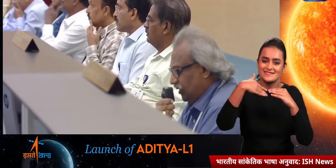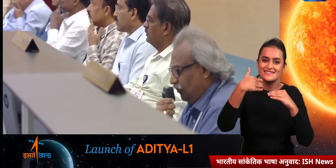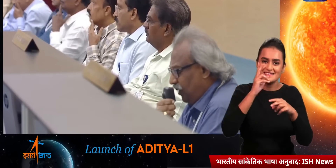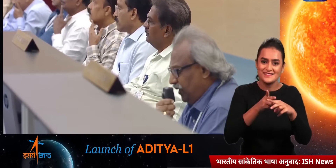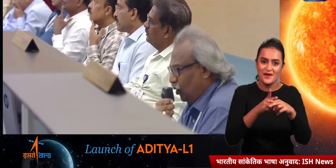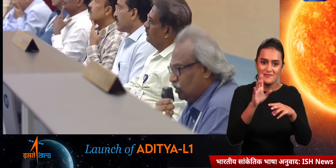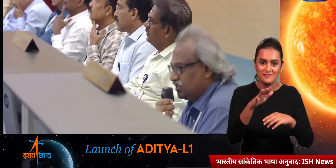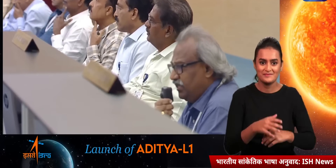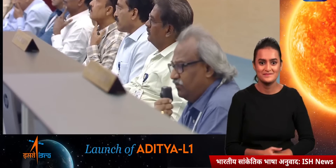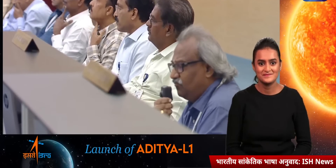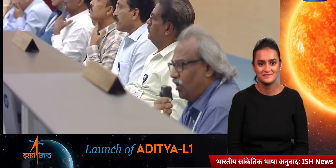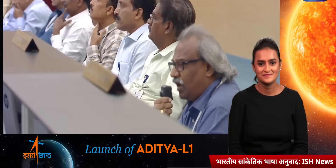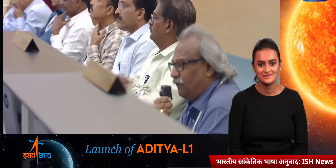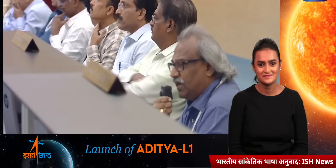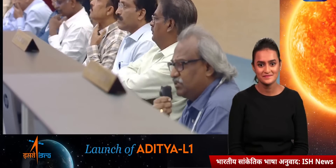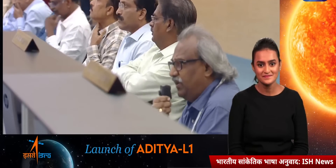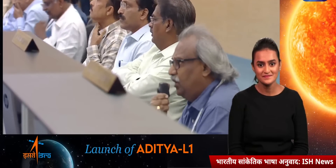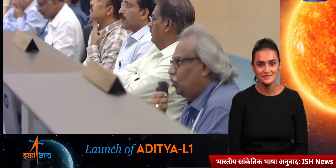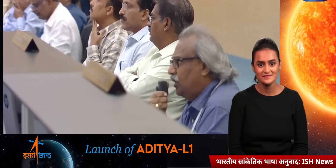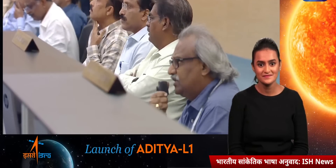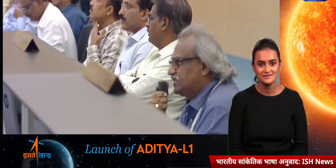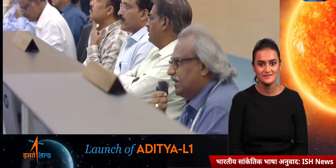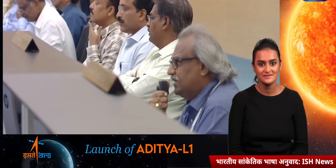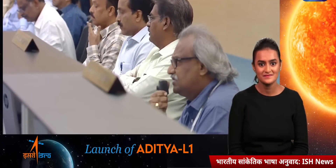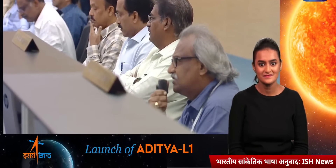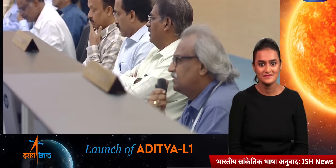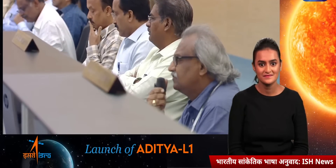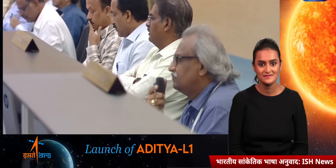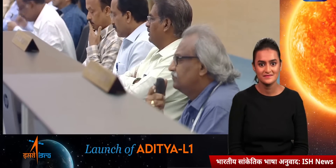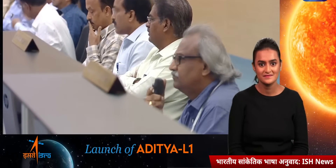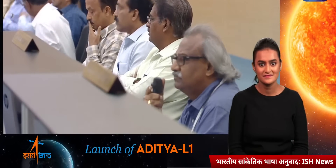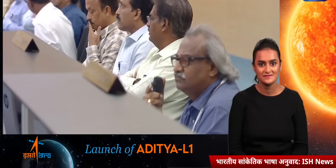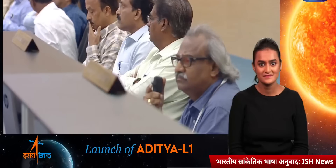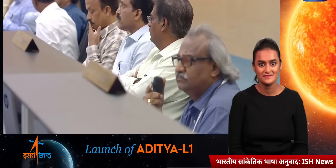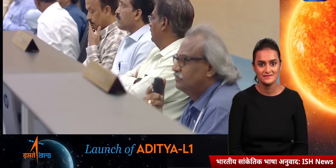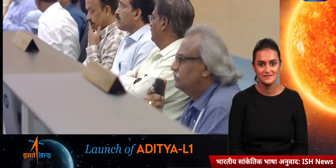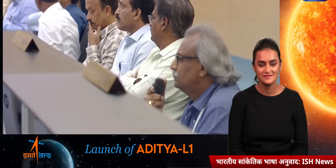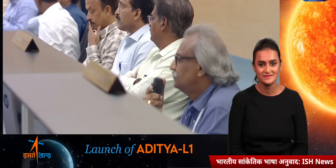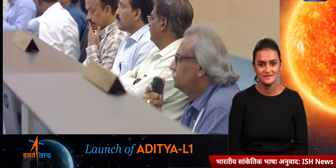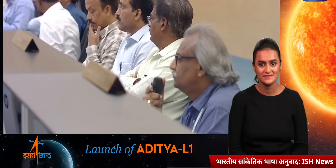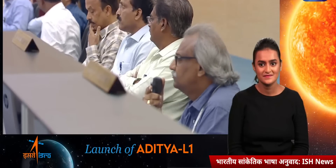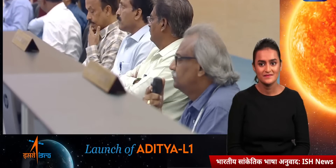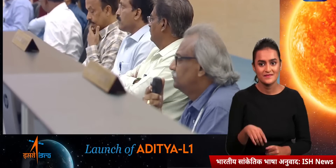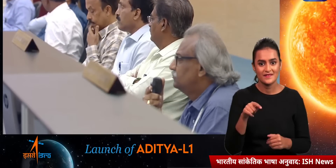Vehicle in combined hosting for approximately 200 seconds.